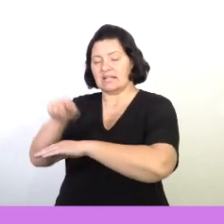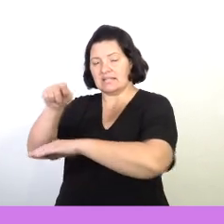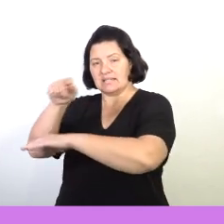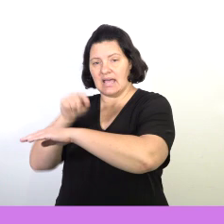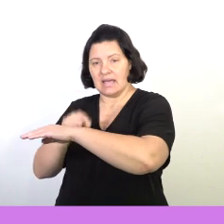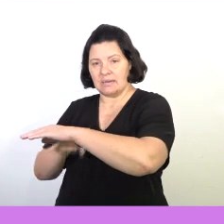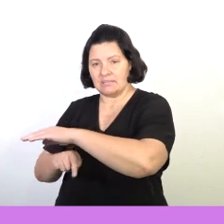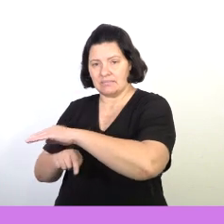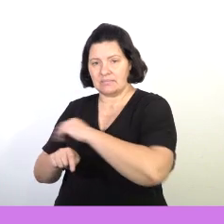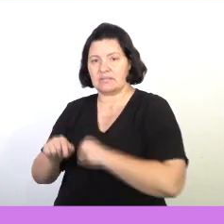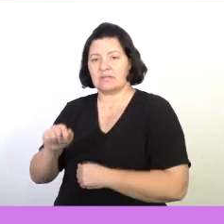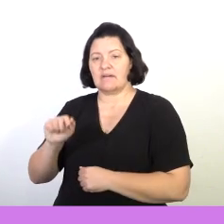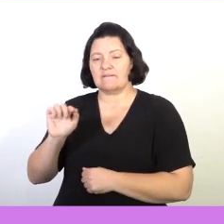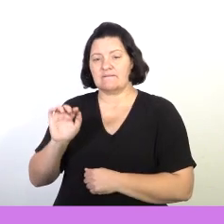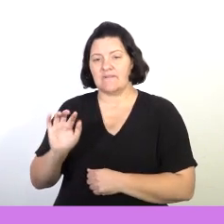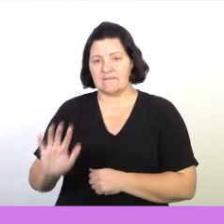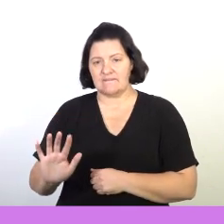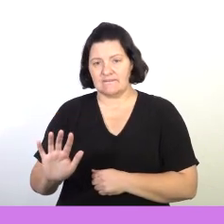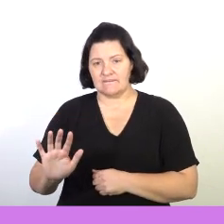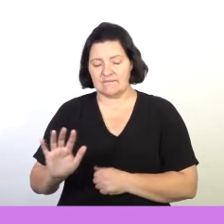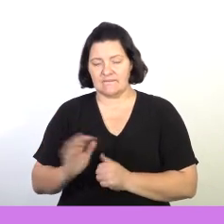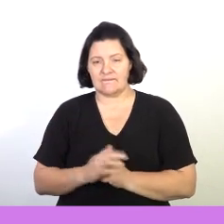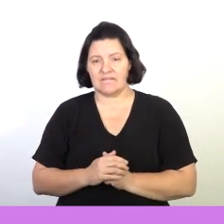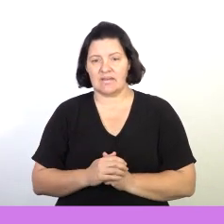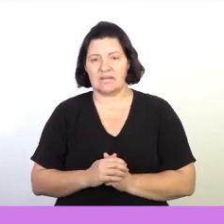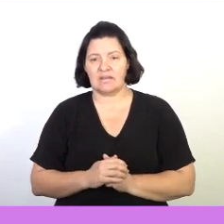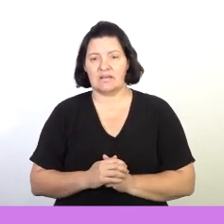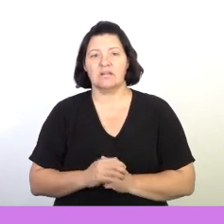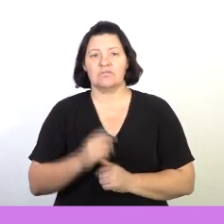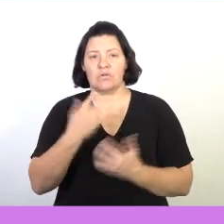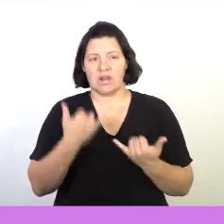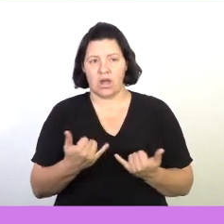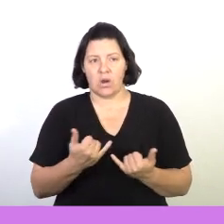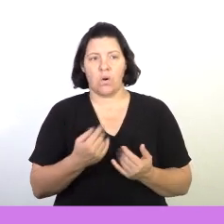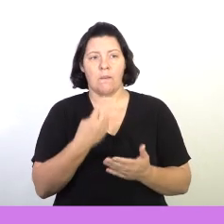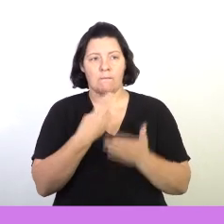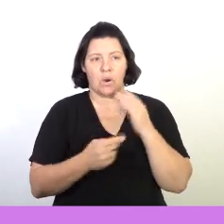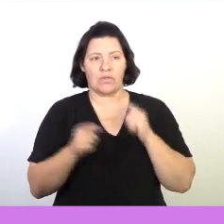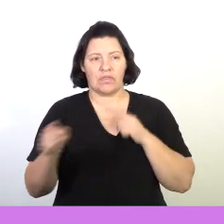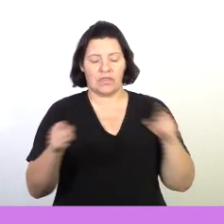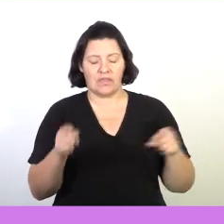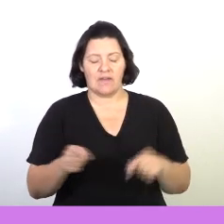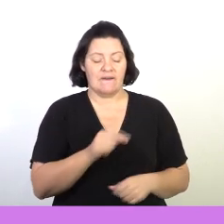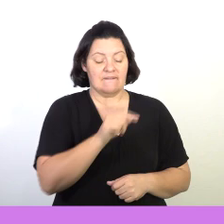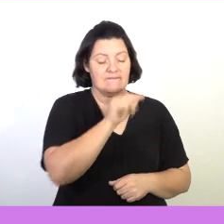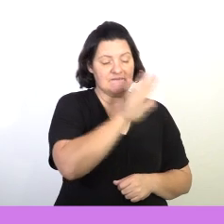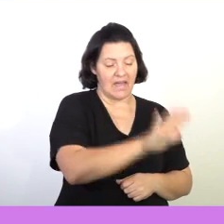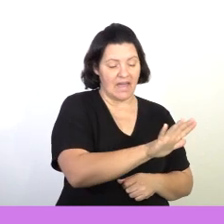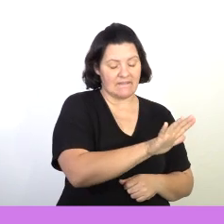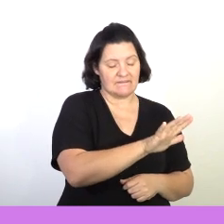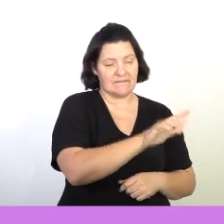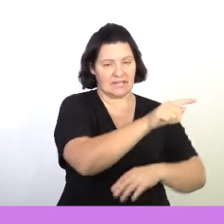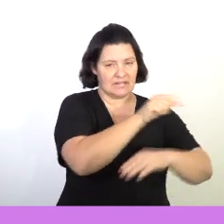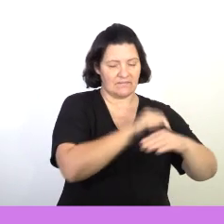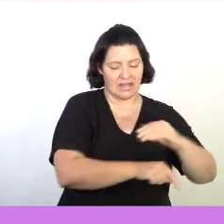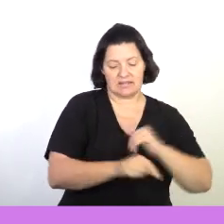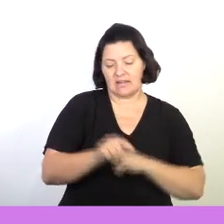teaspoon, it will be 15 teaspoons. We need x alone. We divide both sides by